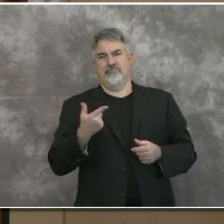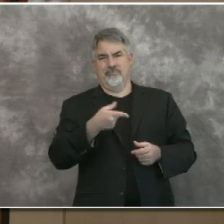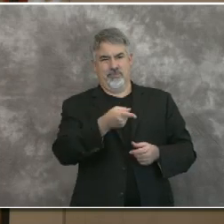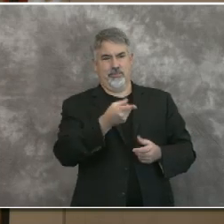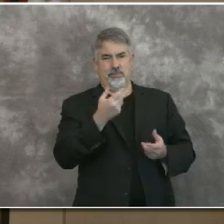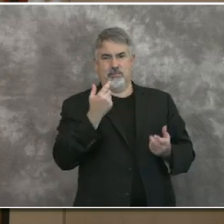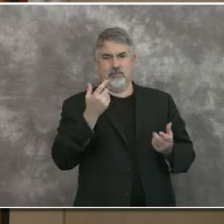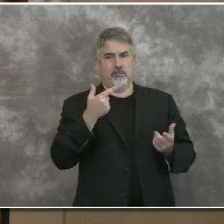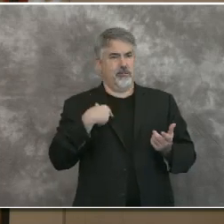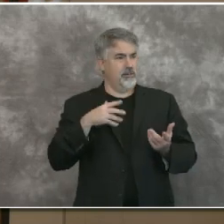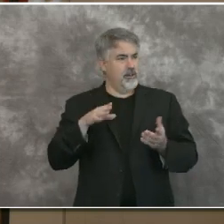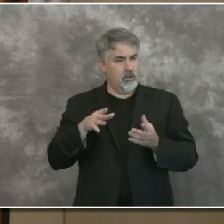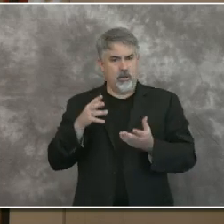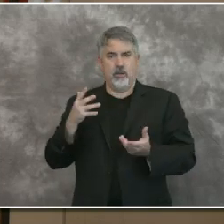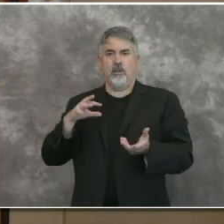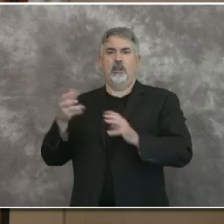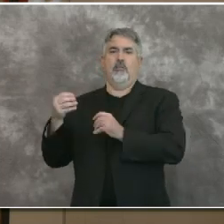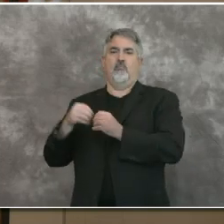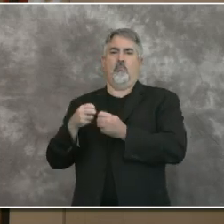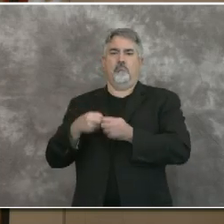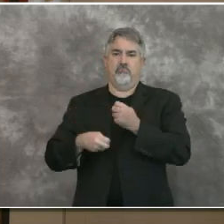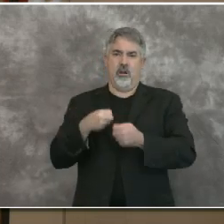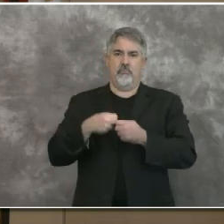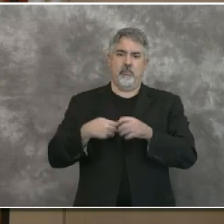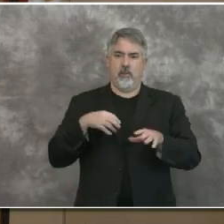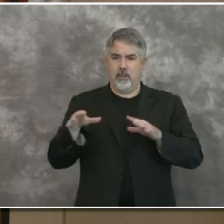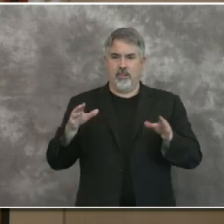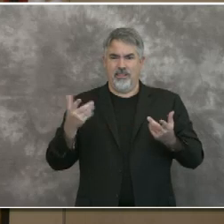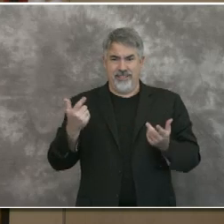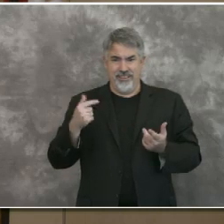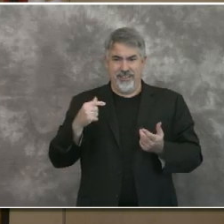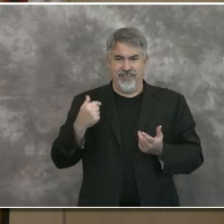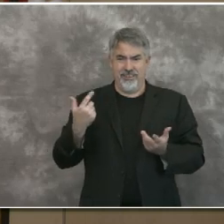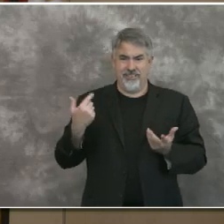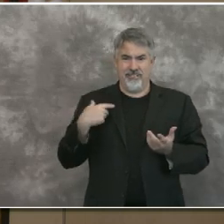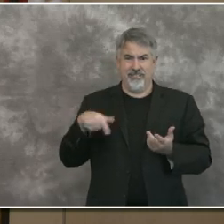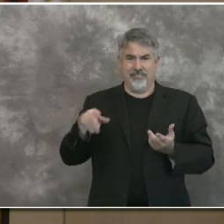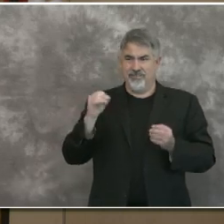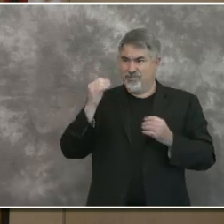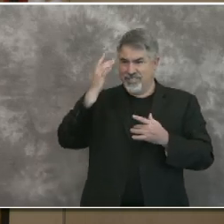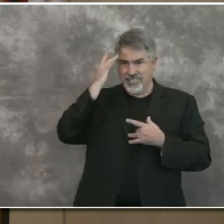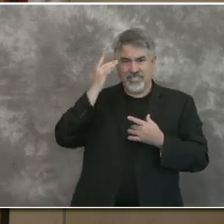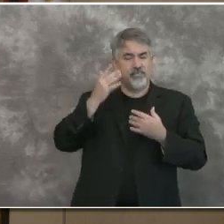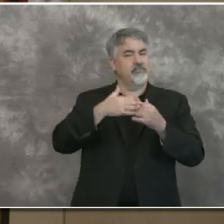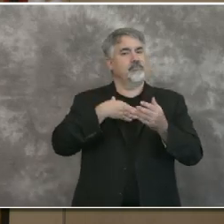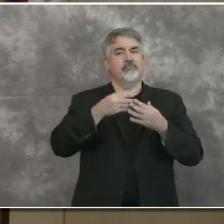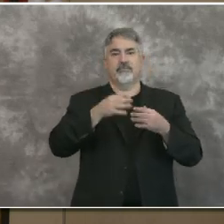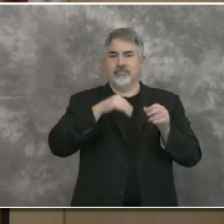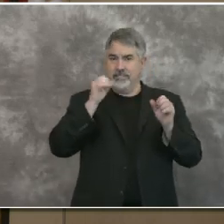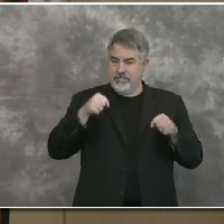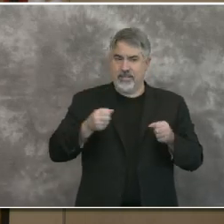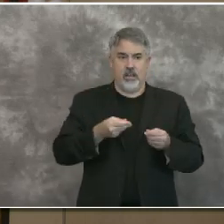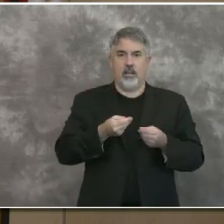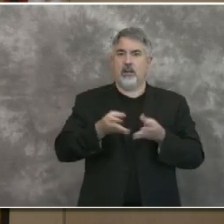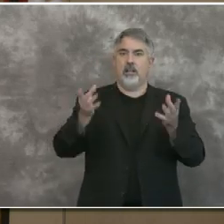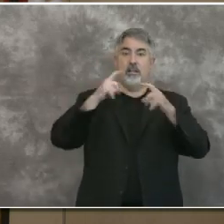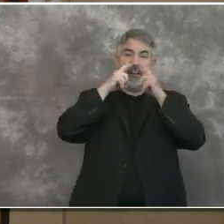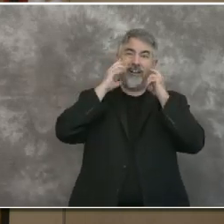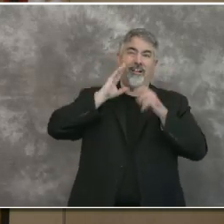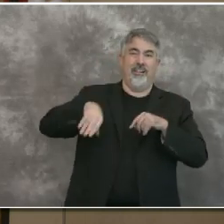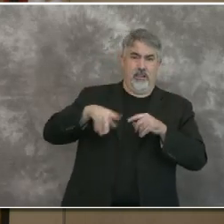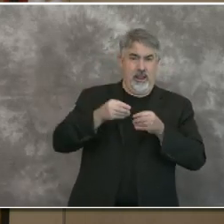that individuals can have no symptoms and be positive because they are positive